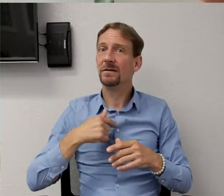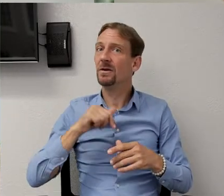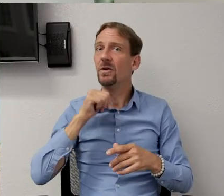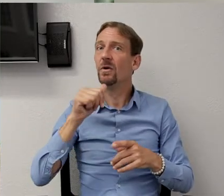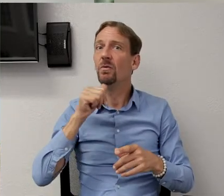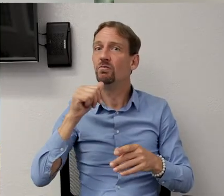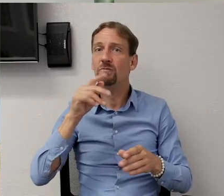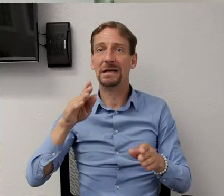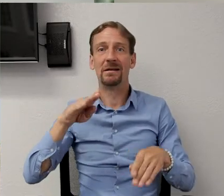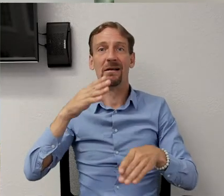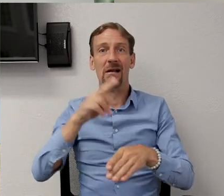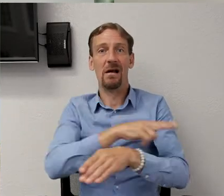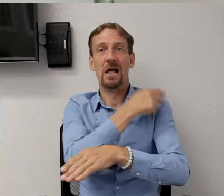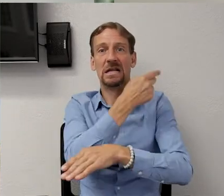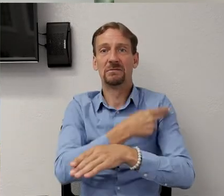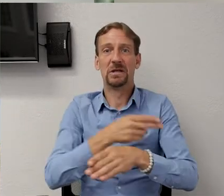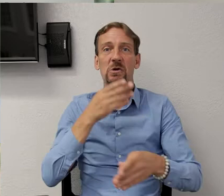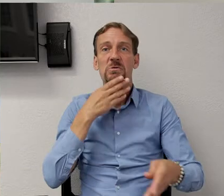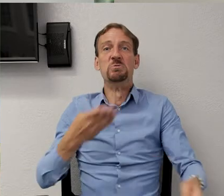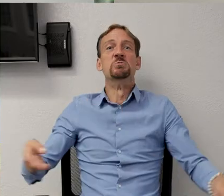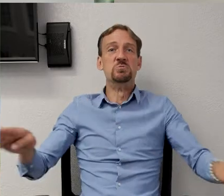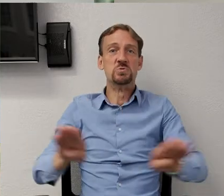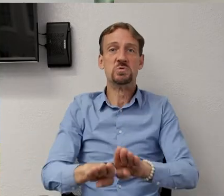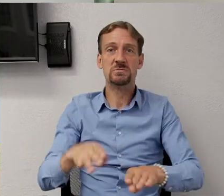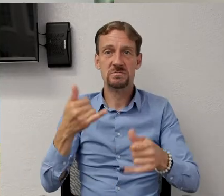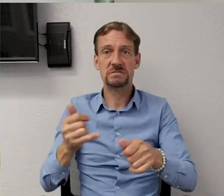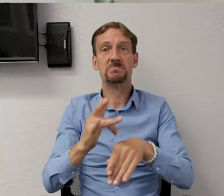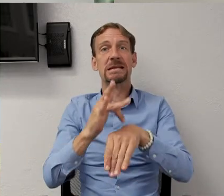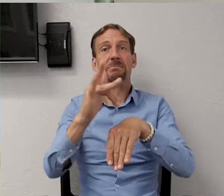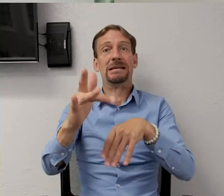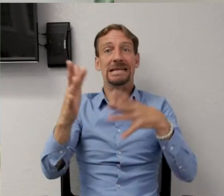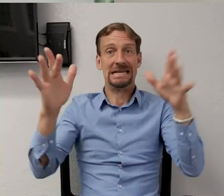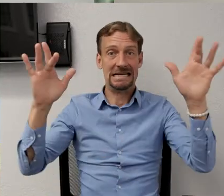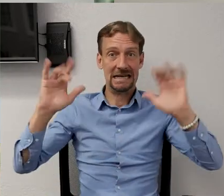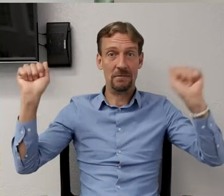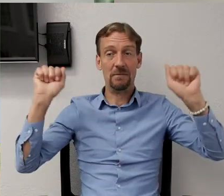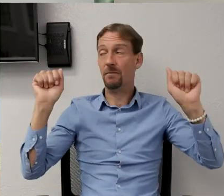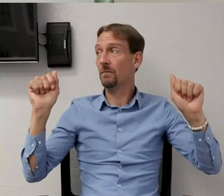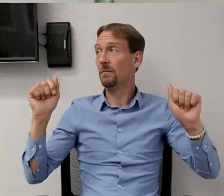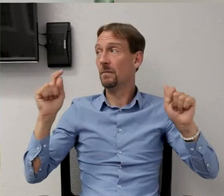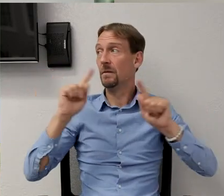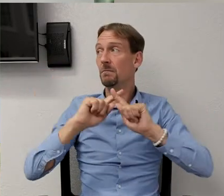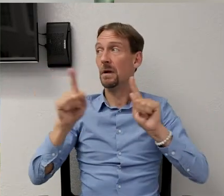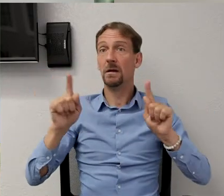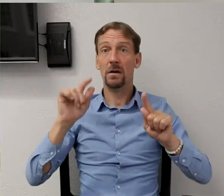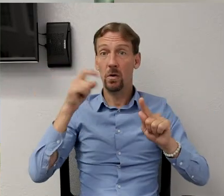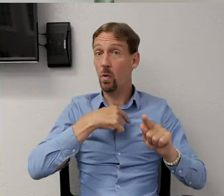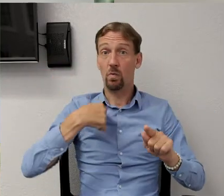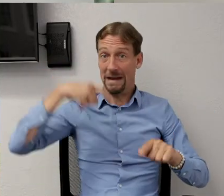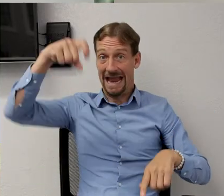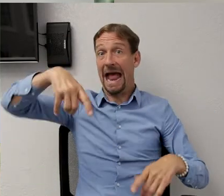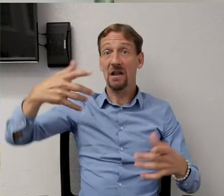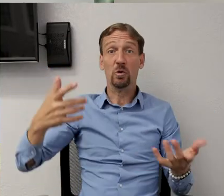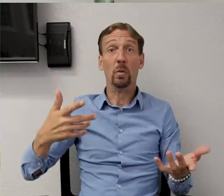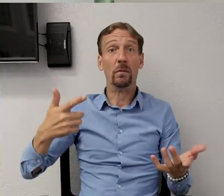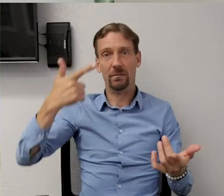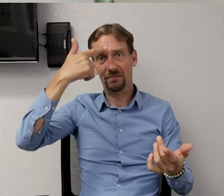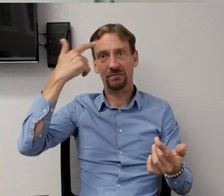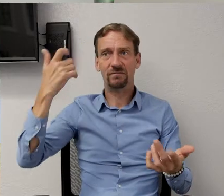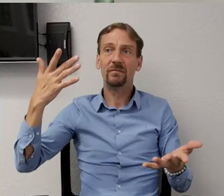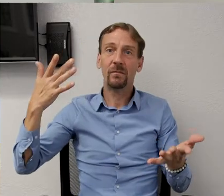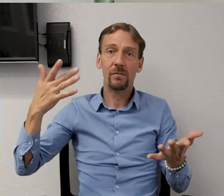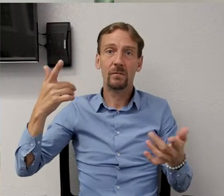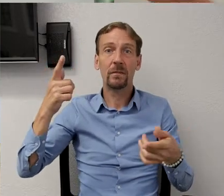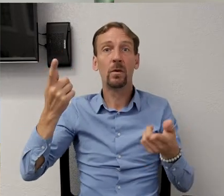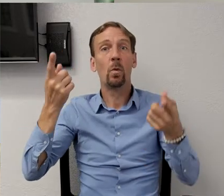hospital down for the most part. It's very empty, but it purposely had to be that way because